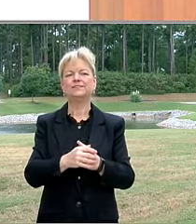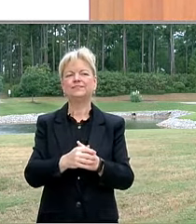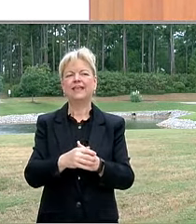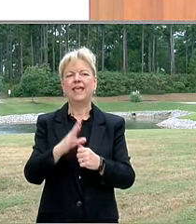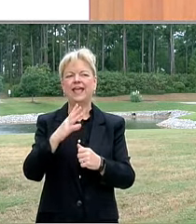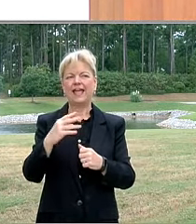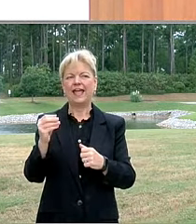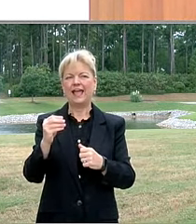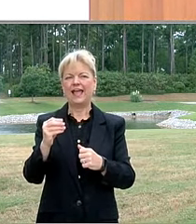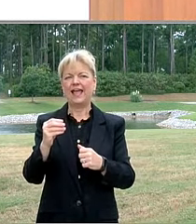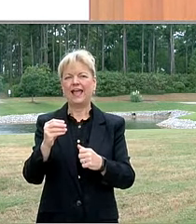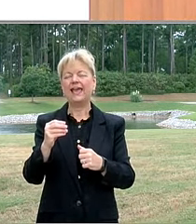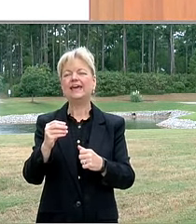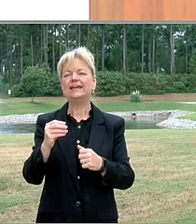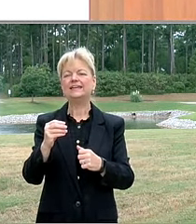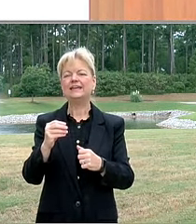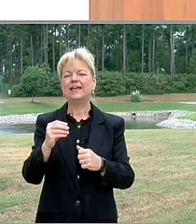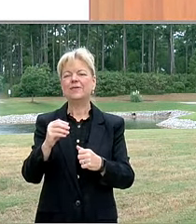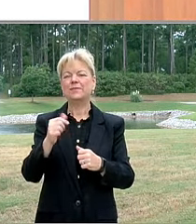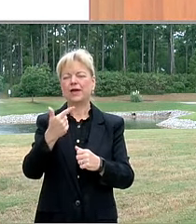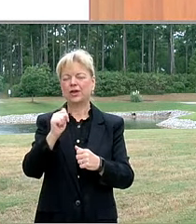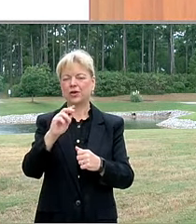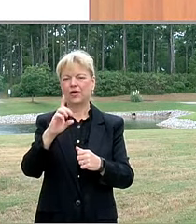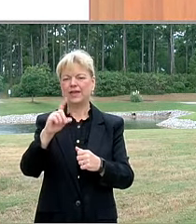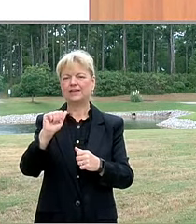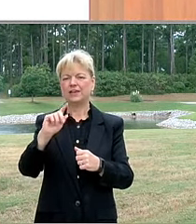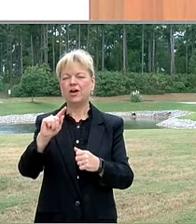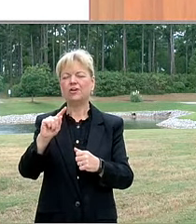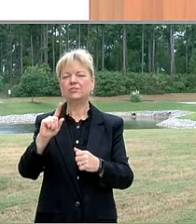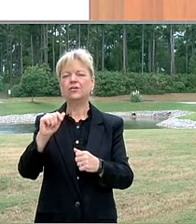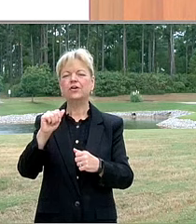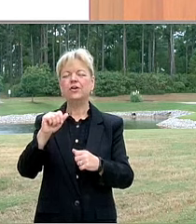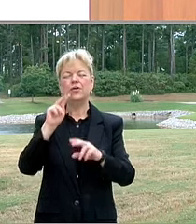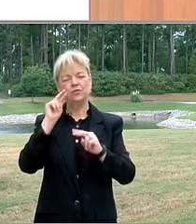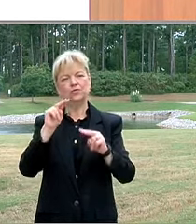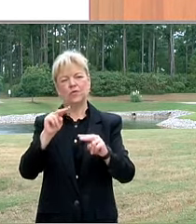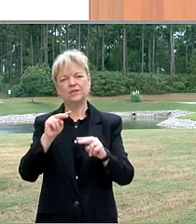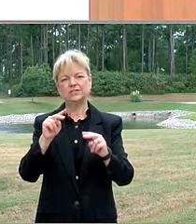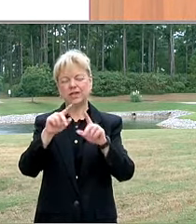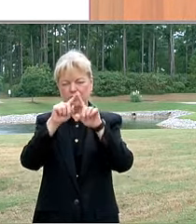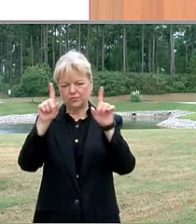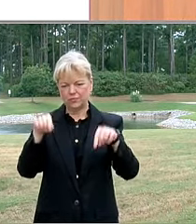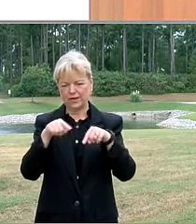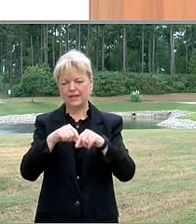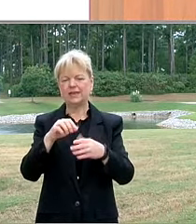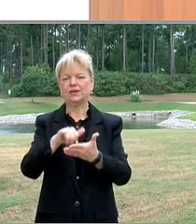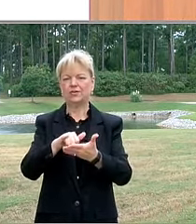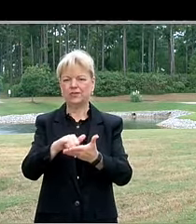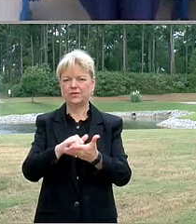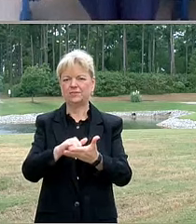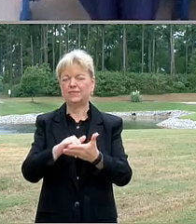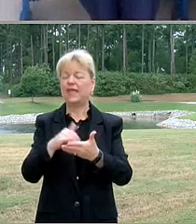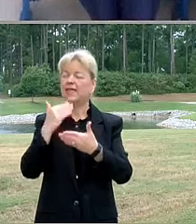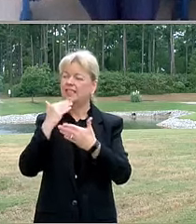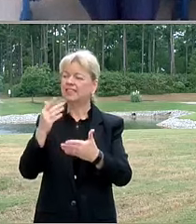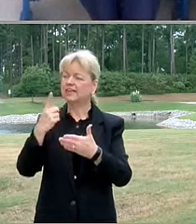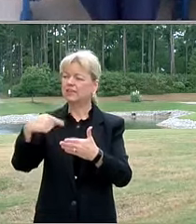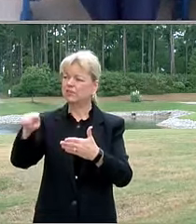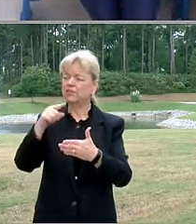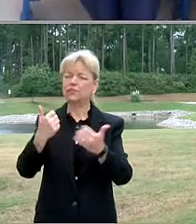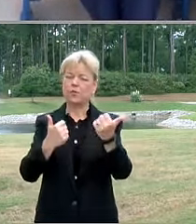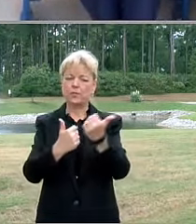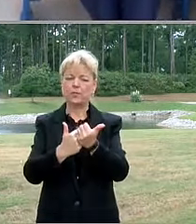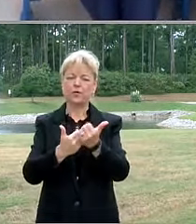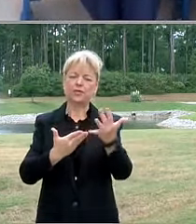this on a small screen in New York. Thanks to amazing mentors who have supported me since my lieutenant days 30 years ago